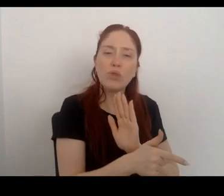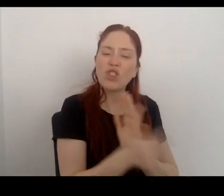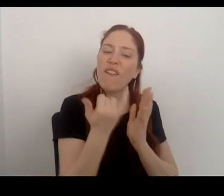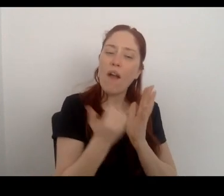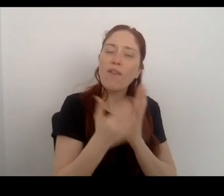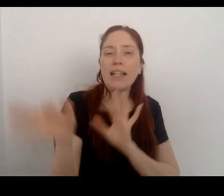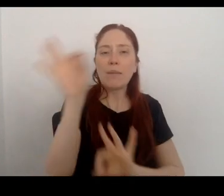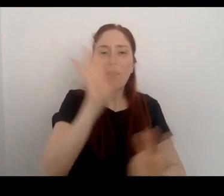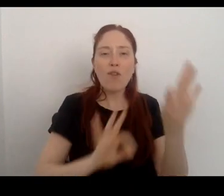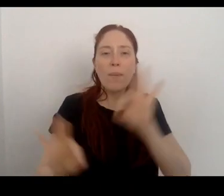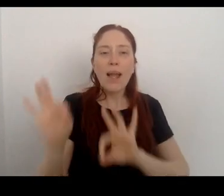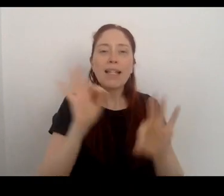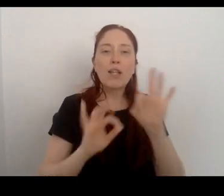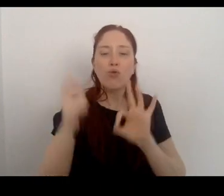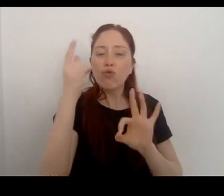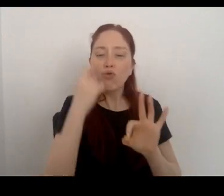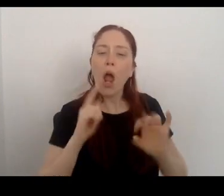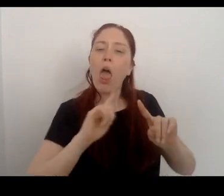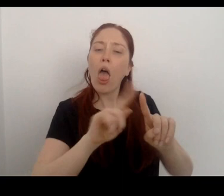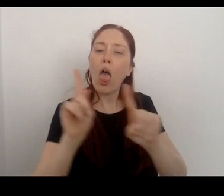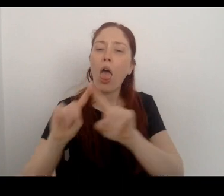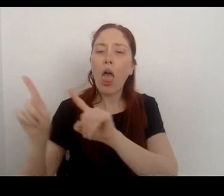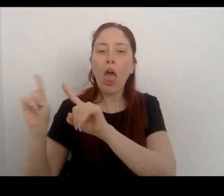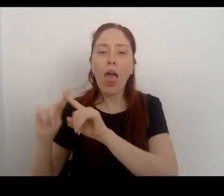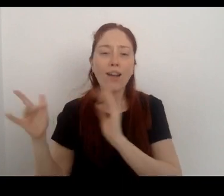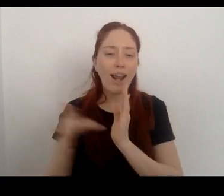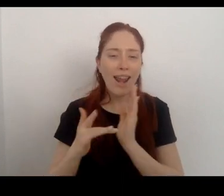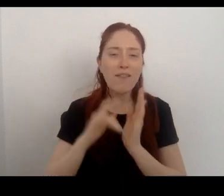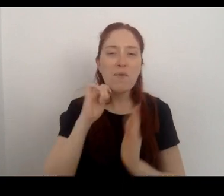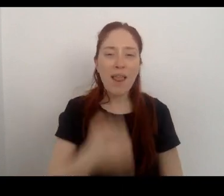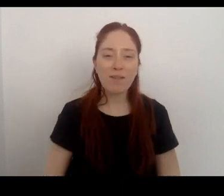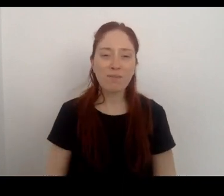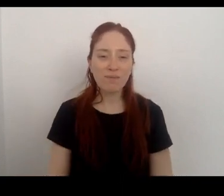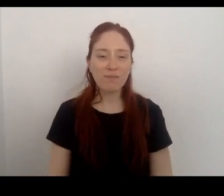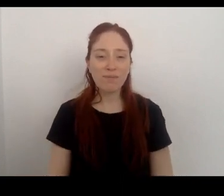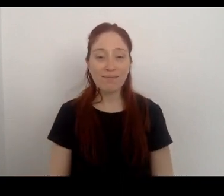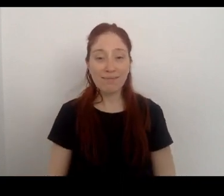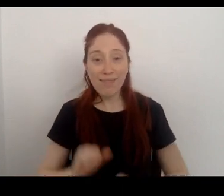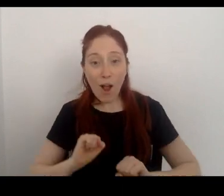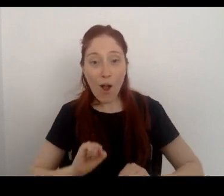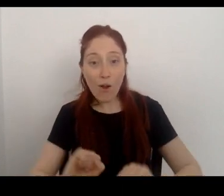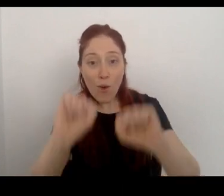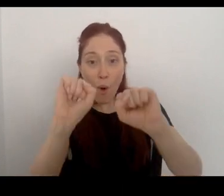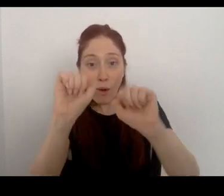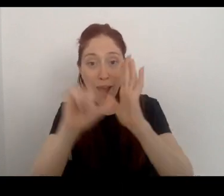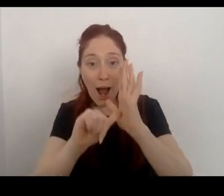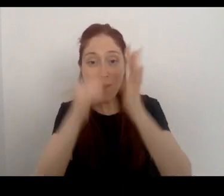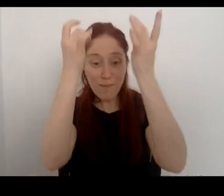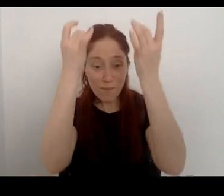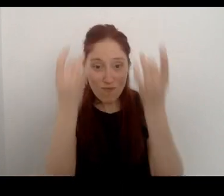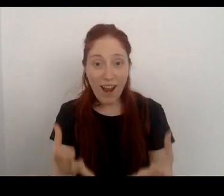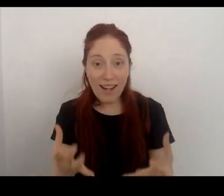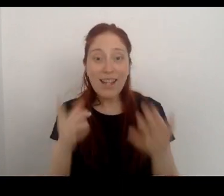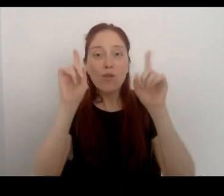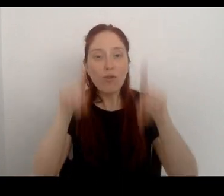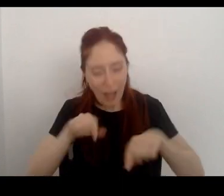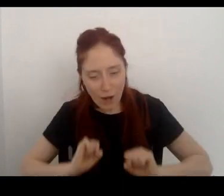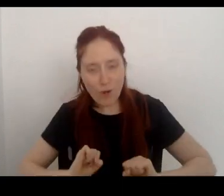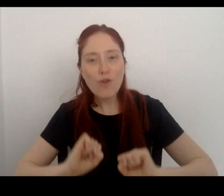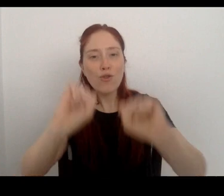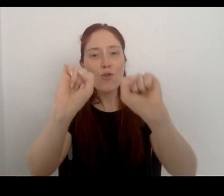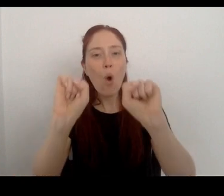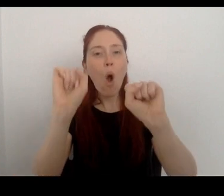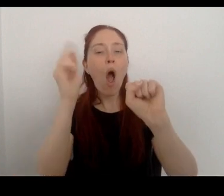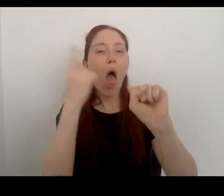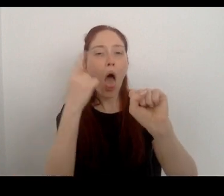adventurous. So now it's time for you to start your own drawing adventure, and I'd like to hand you over to John and